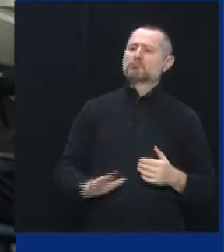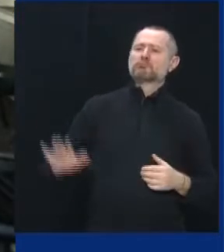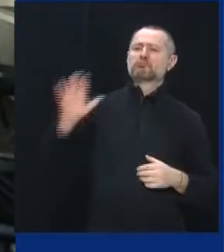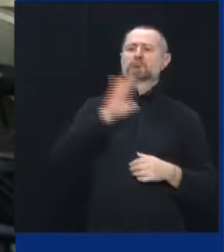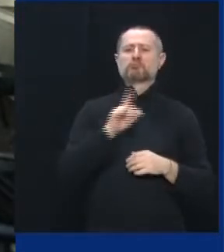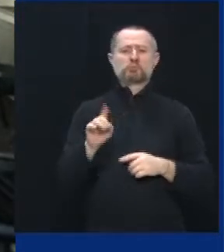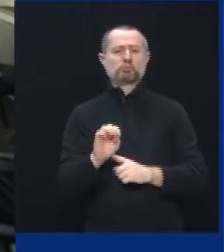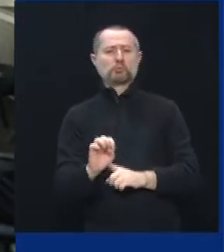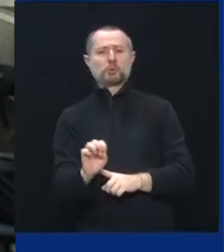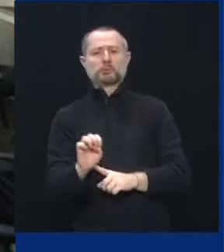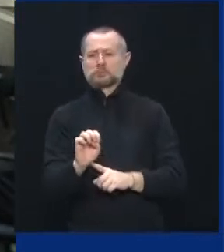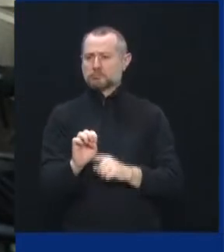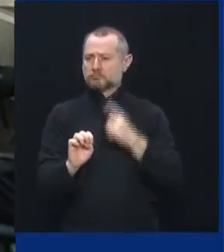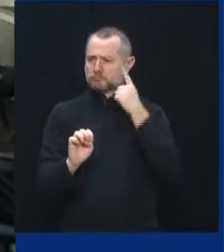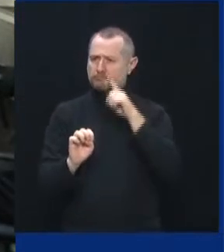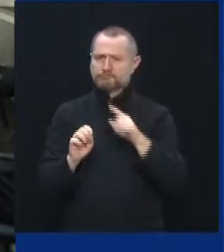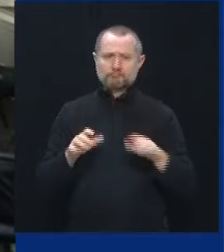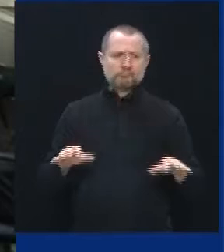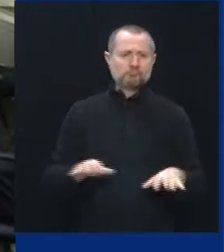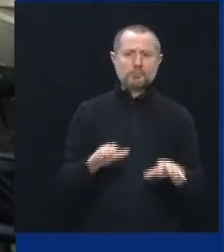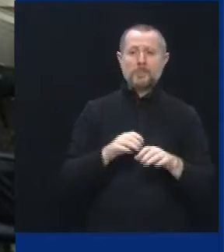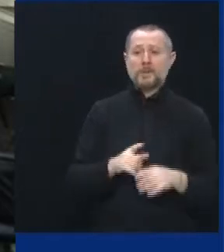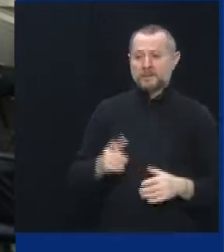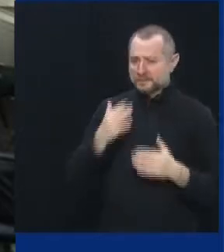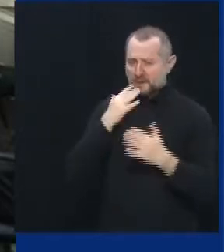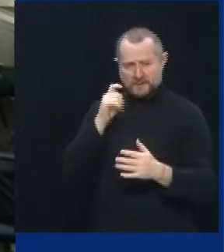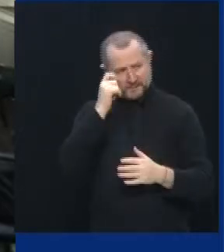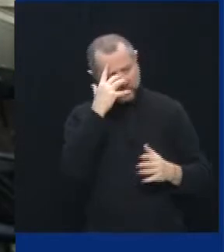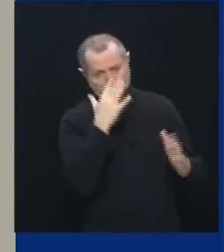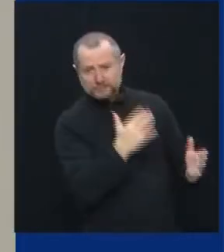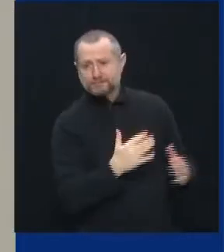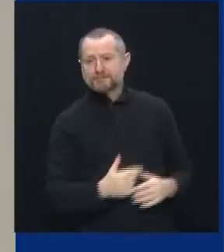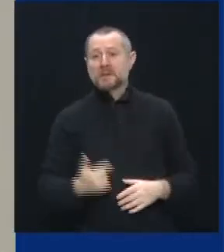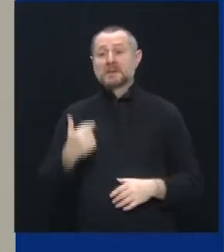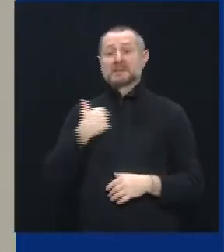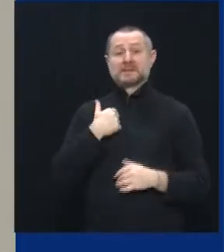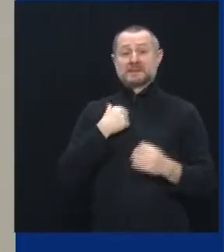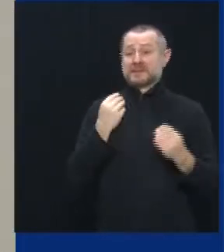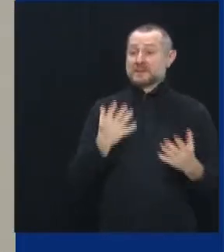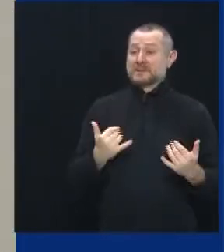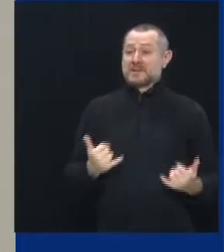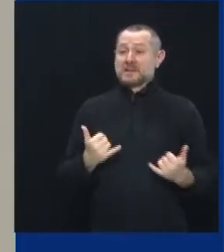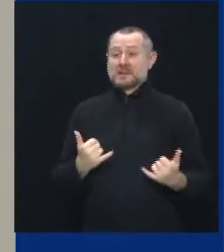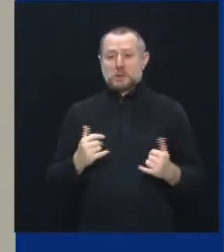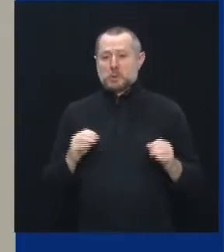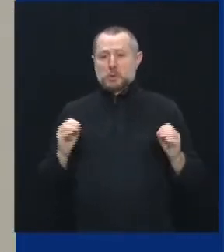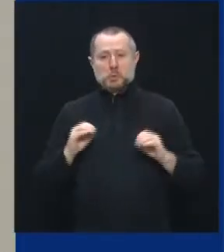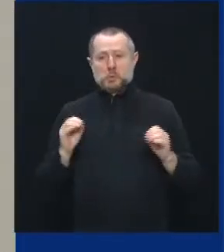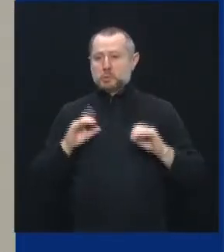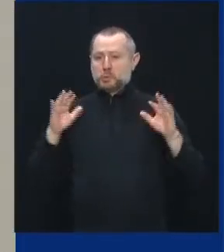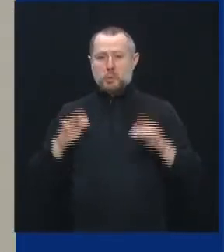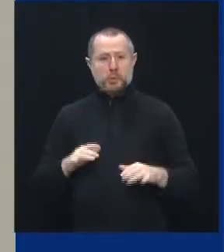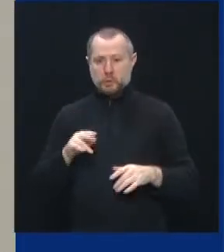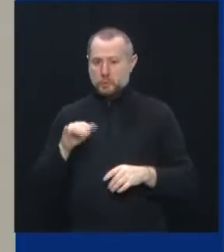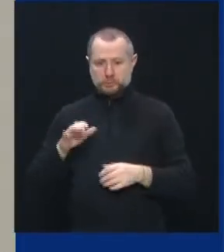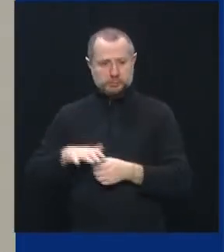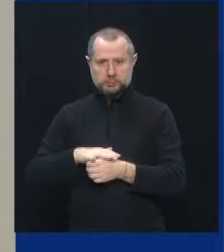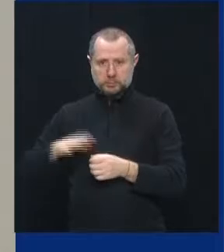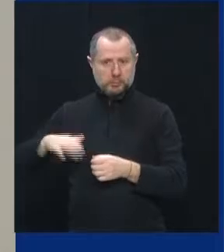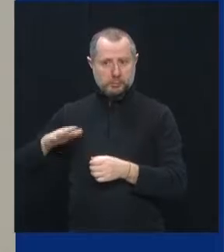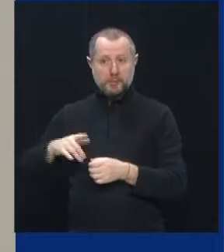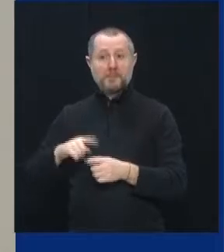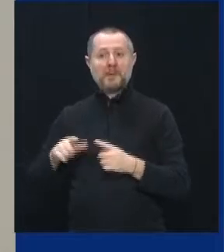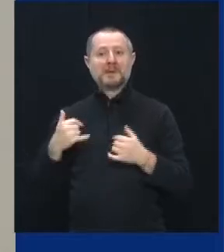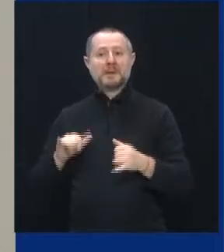Thank you, Governor. Just a quick update on the snow. Although it's not snowing here in the metropolitan New York City area, it continues to snow in different